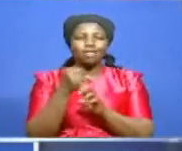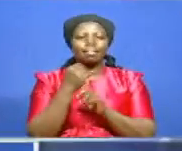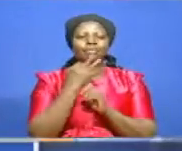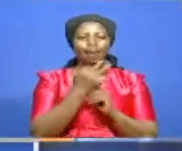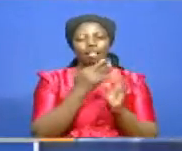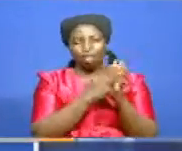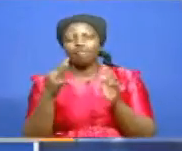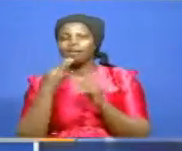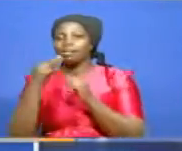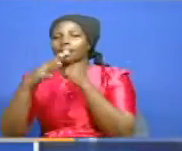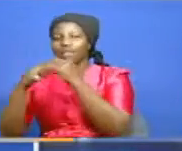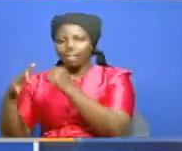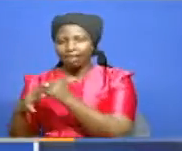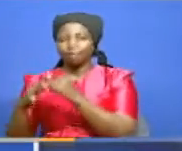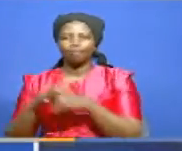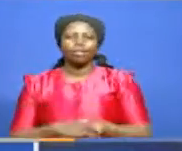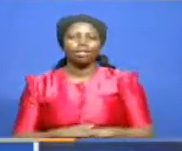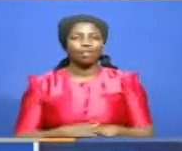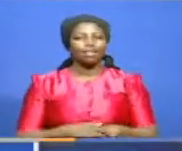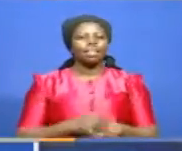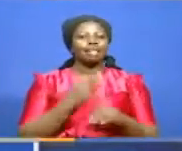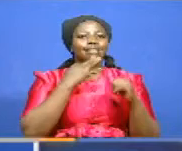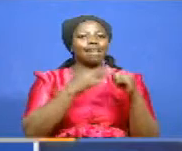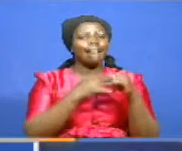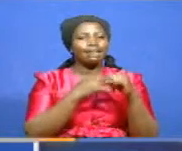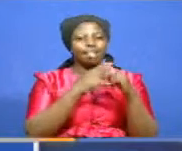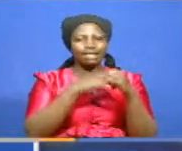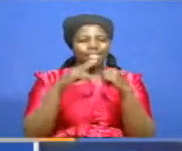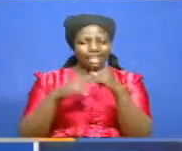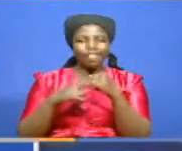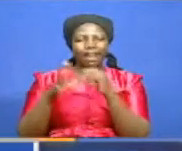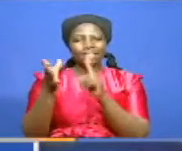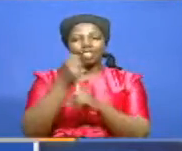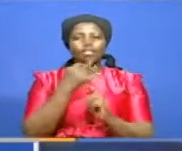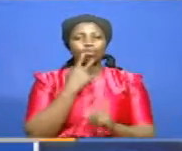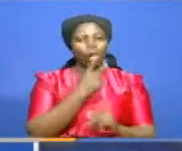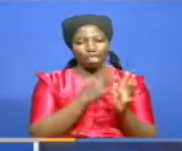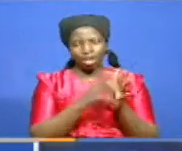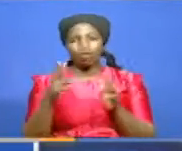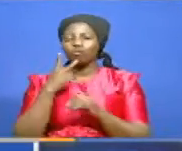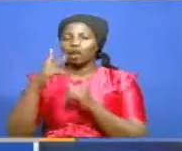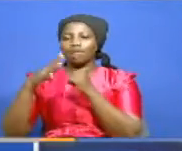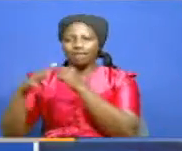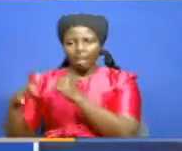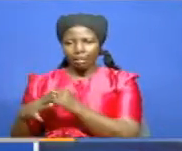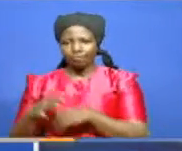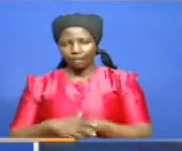399 marks. 897 scored between 200 and 299 marks.